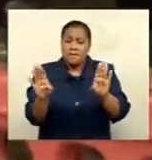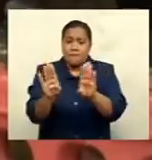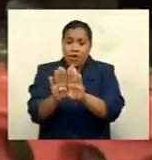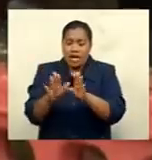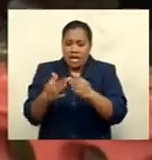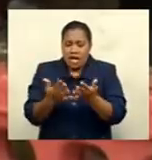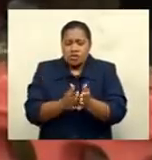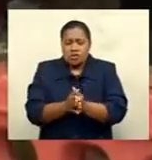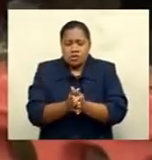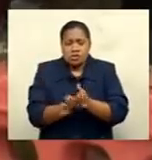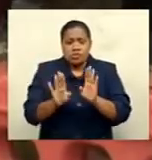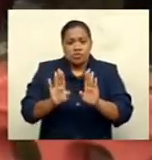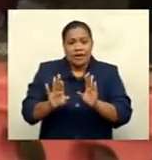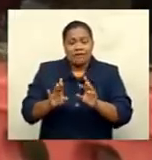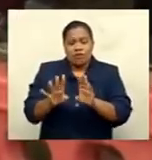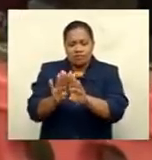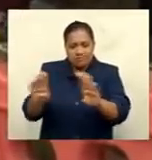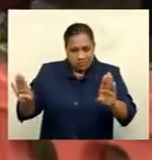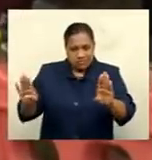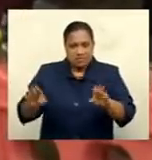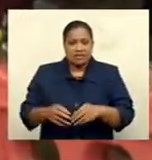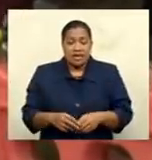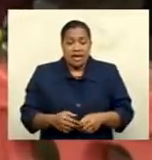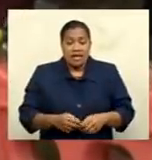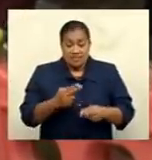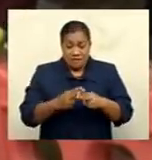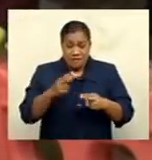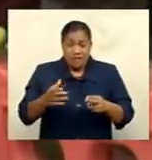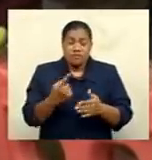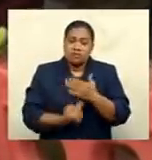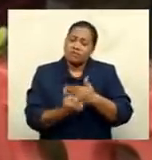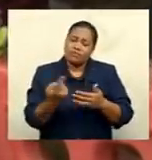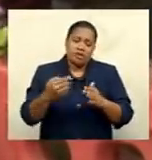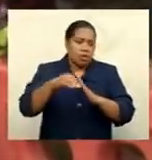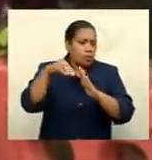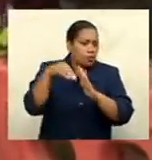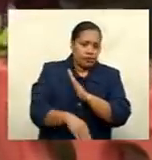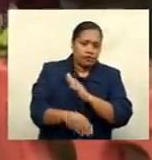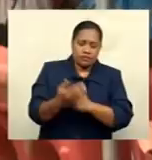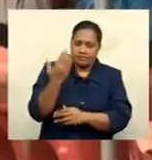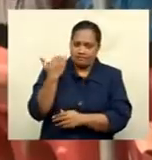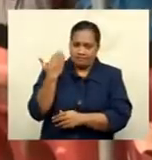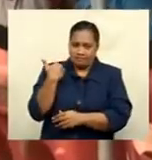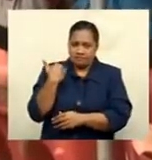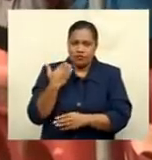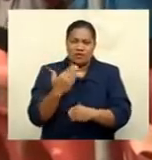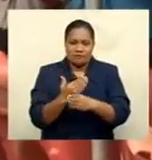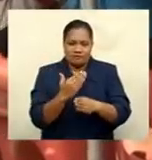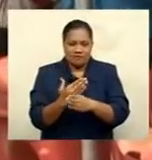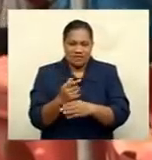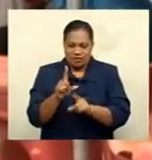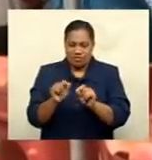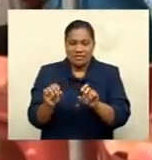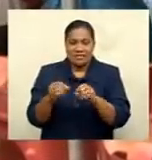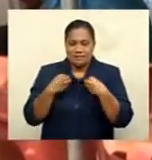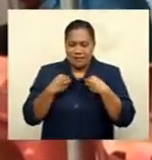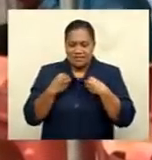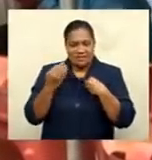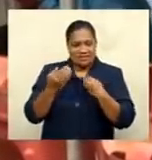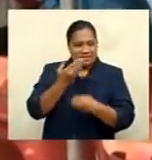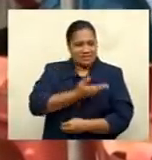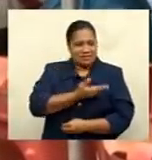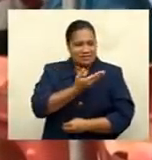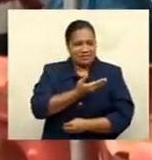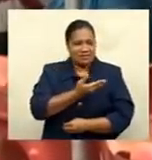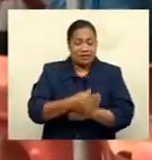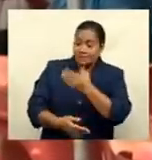borders. A good number of these farmers have endured losses in recent months while operating business here. We are waiting